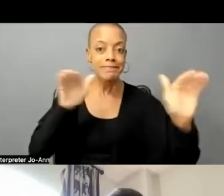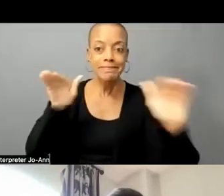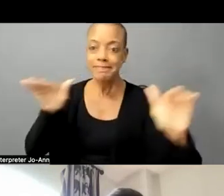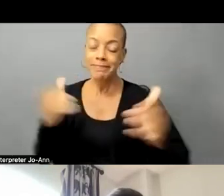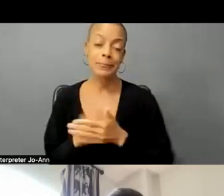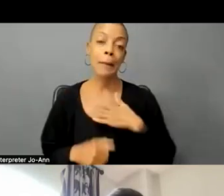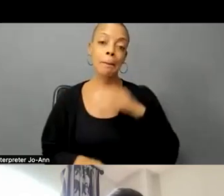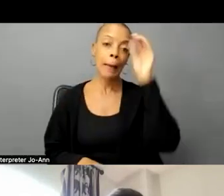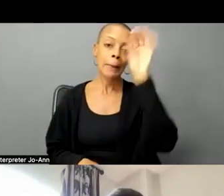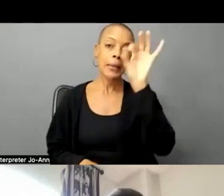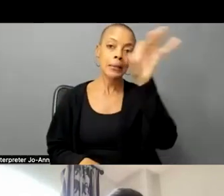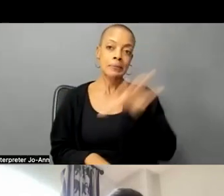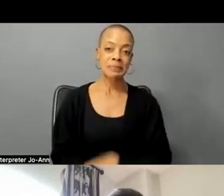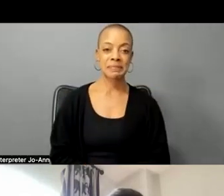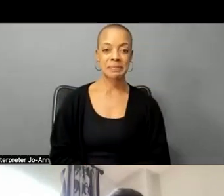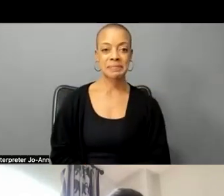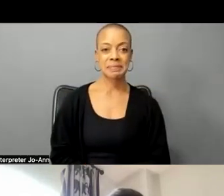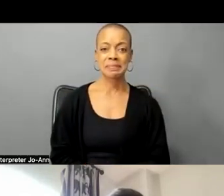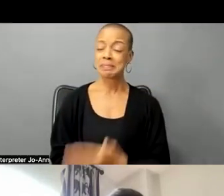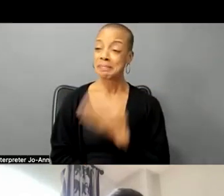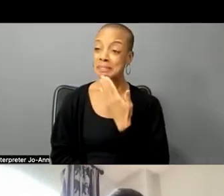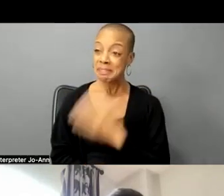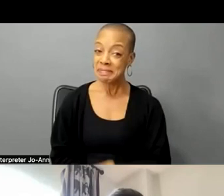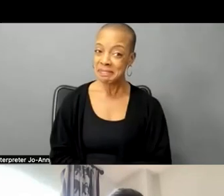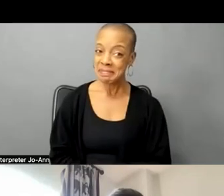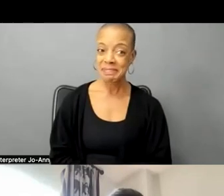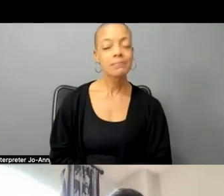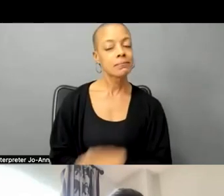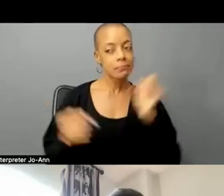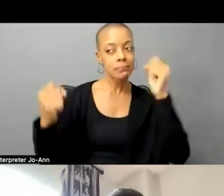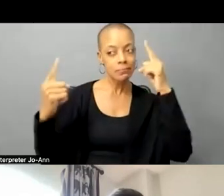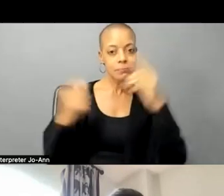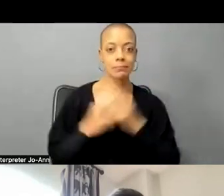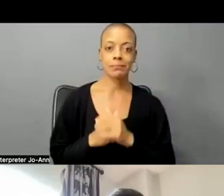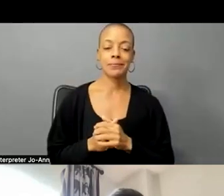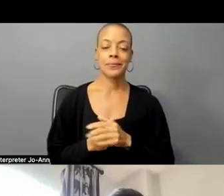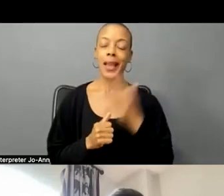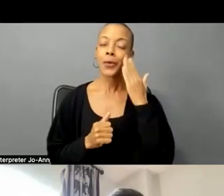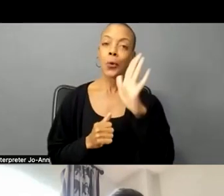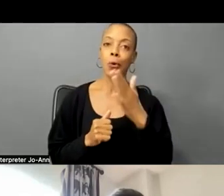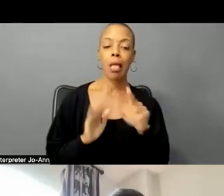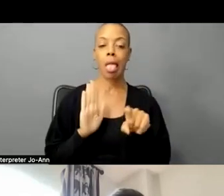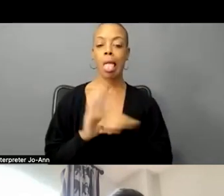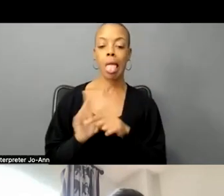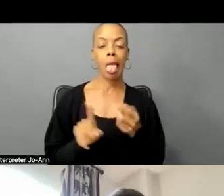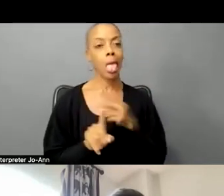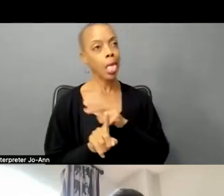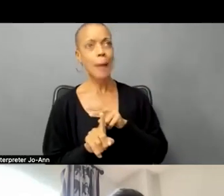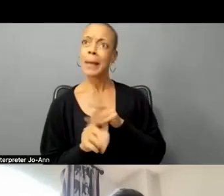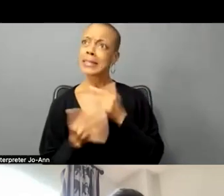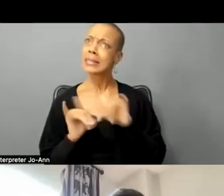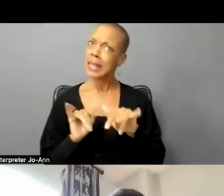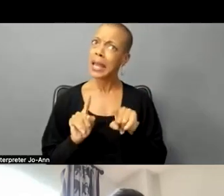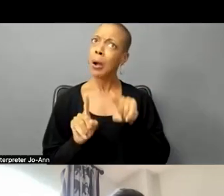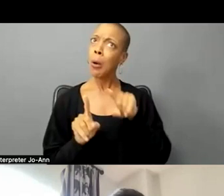opinion. Thank you for your opinion. I hear you in saying that you want to take the pessimistic approach, but I think it's still slightly optimistic.